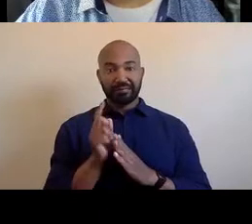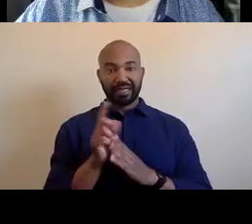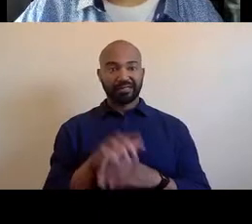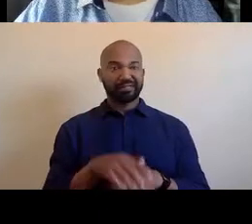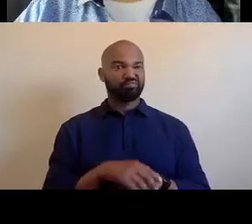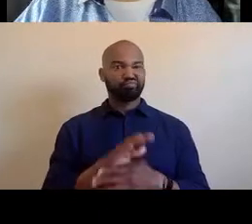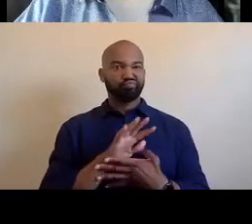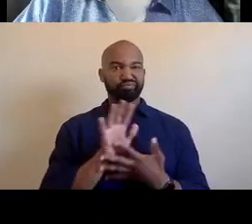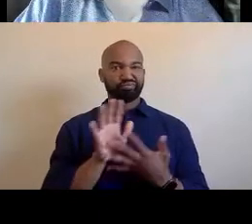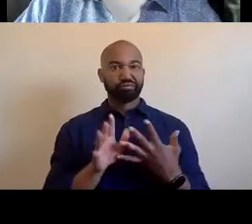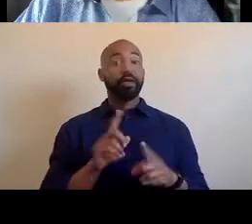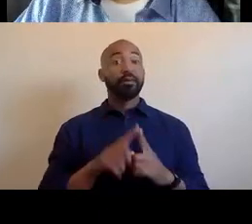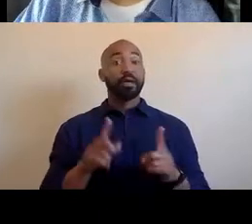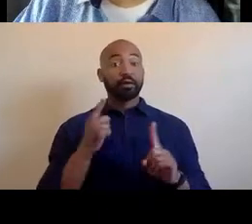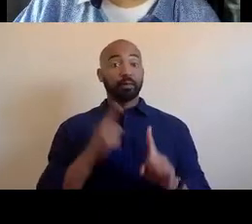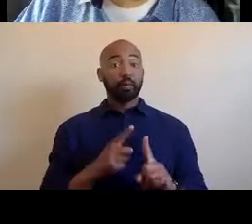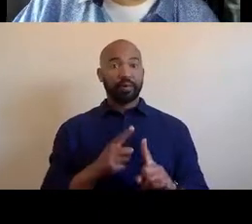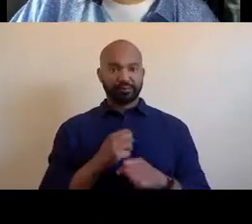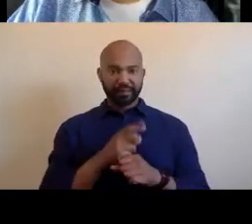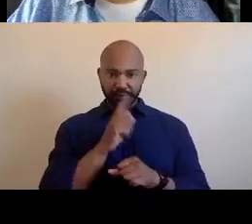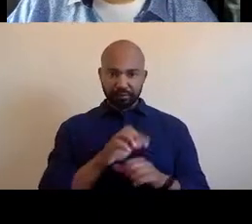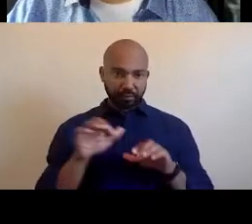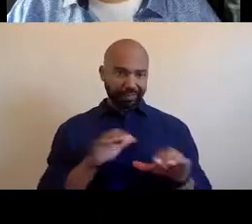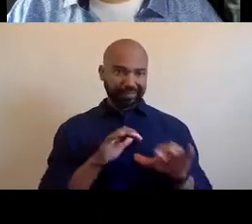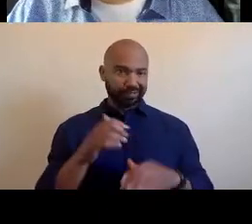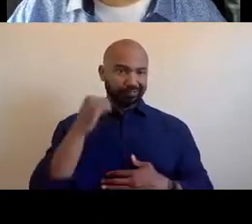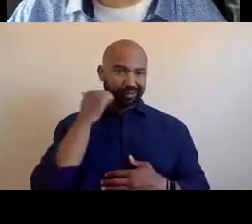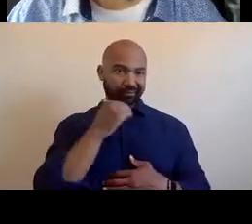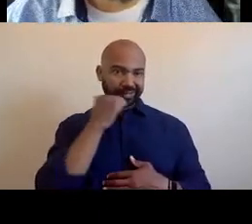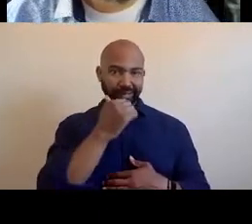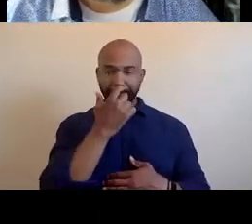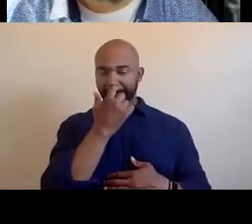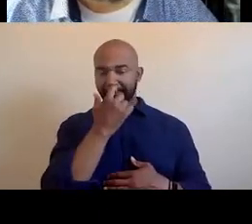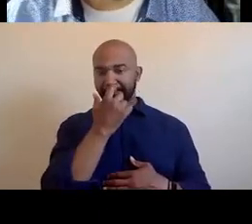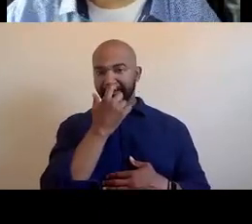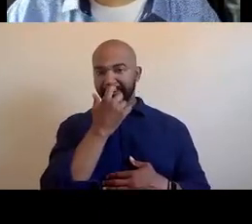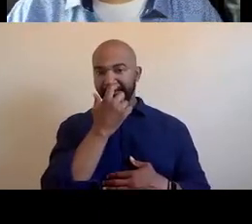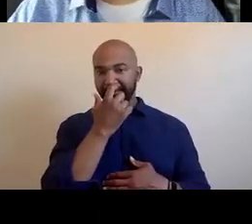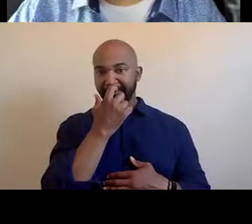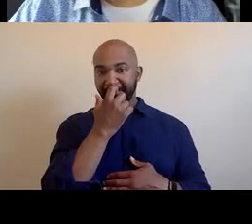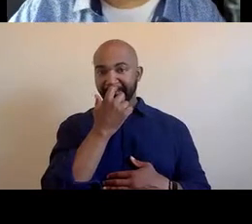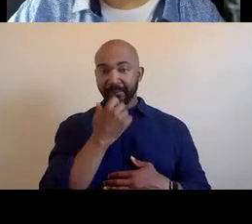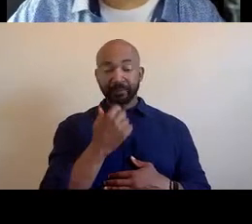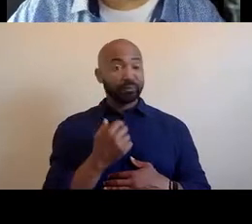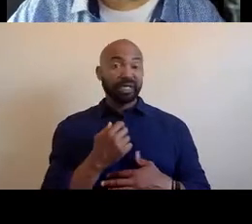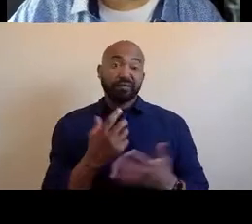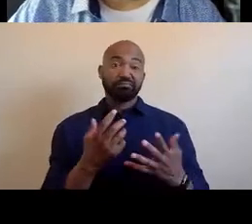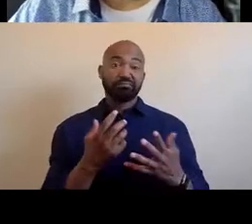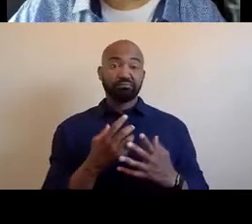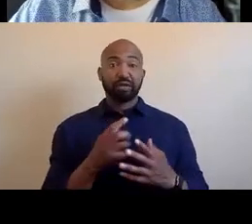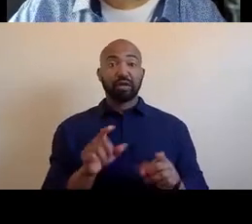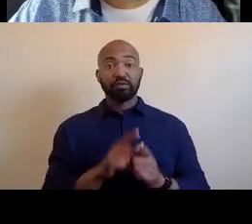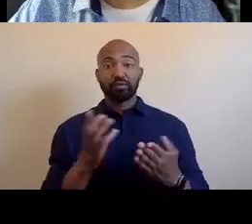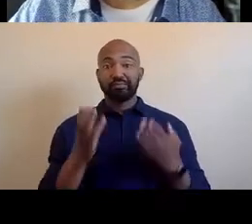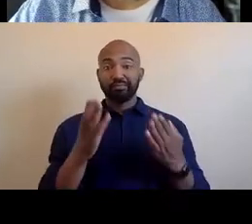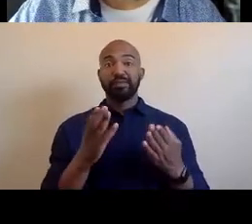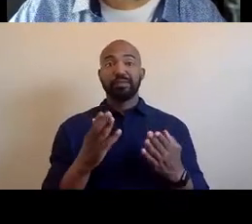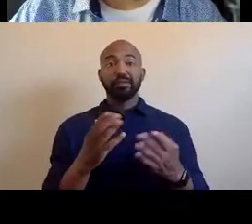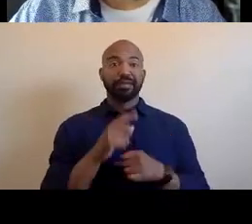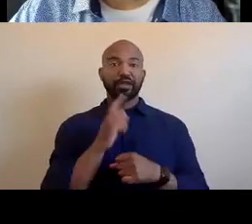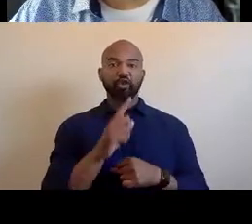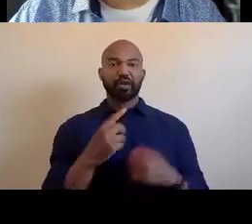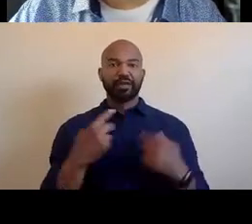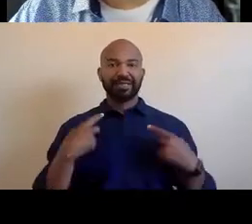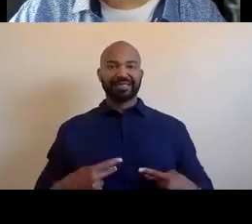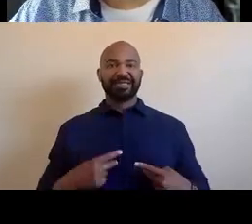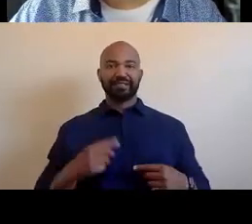active every day. So there is also a recommendation of just being physically engaged during your day. I don't know about everyone